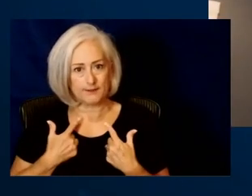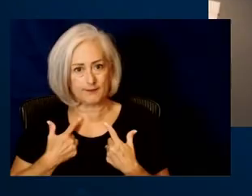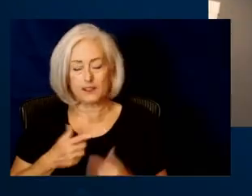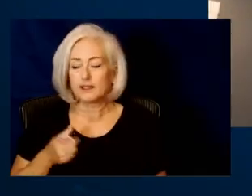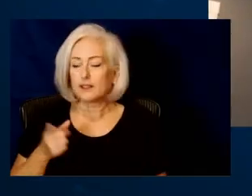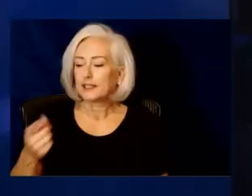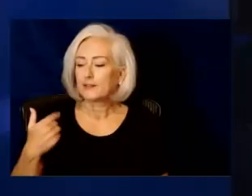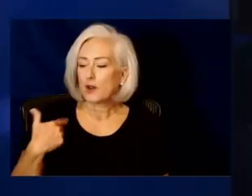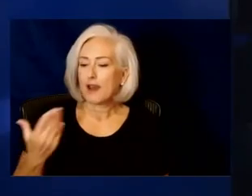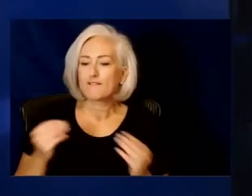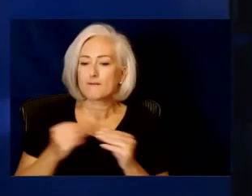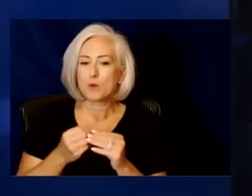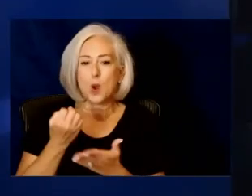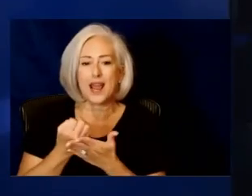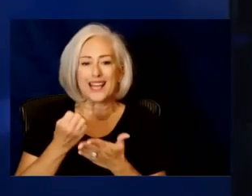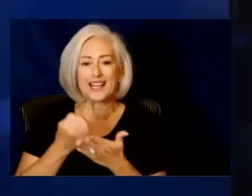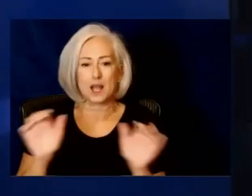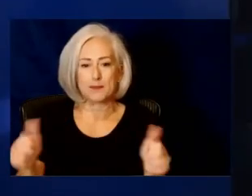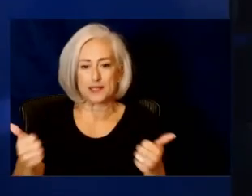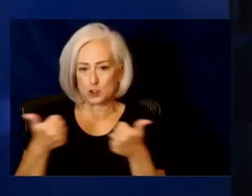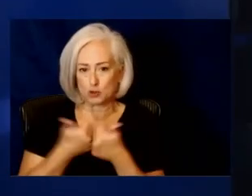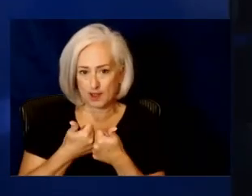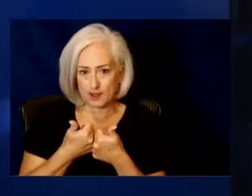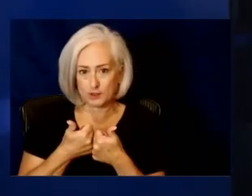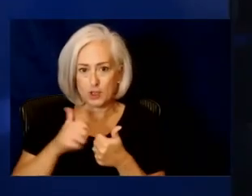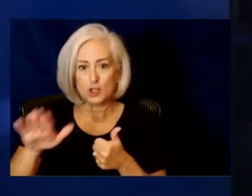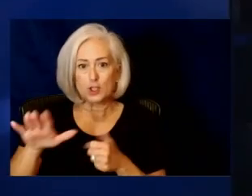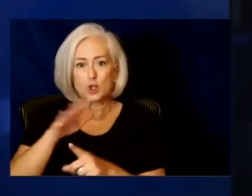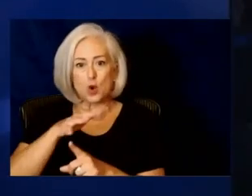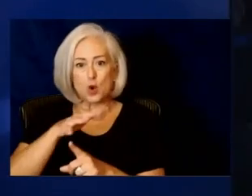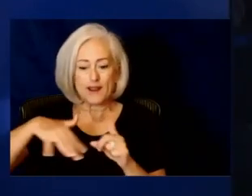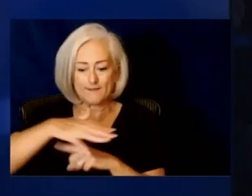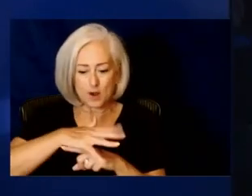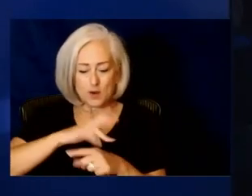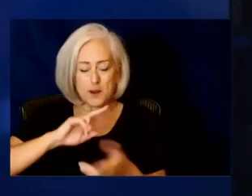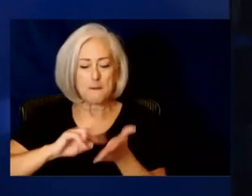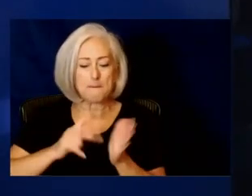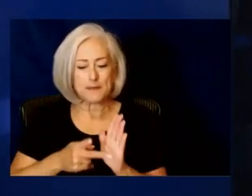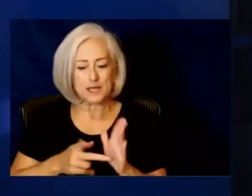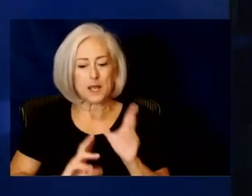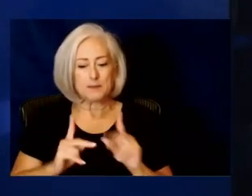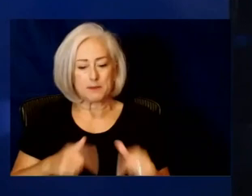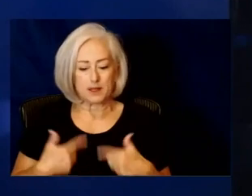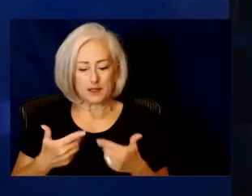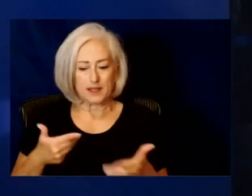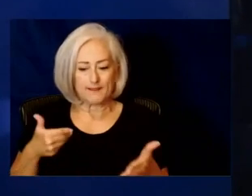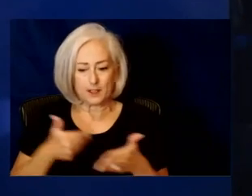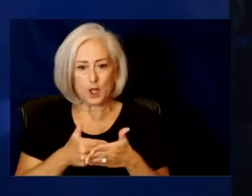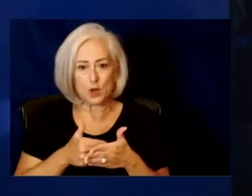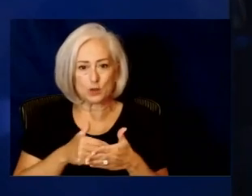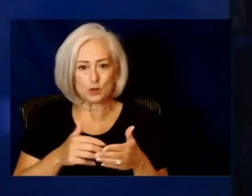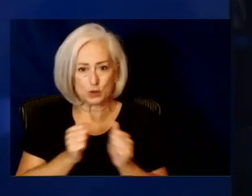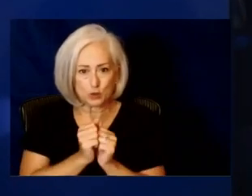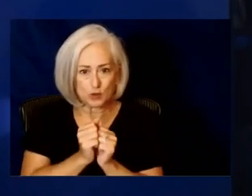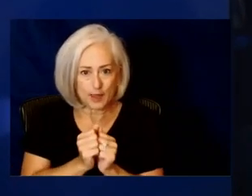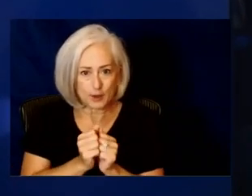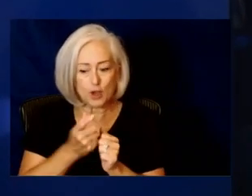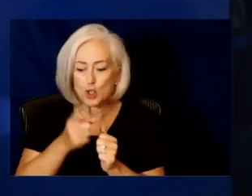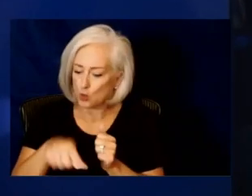of all, you're in an environment sometimes where people are living closer together. It's easier to transmit. Second of all, you got to go to work and you can't Zoom and you're